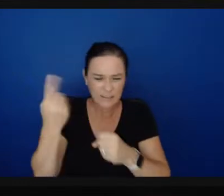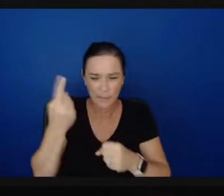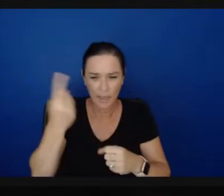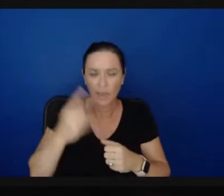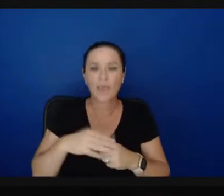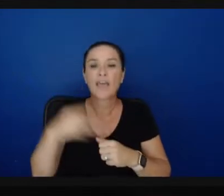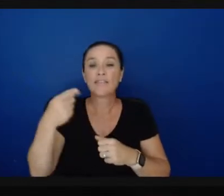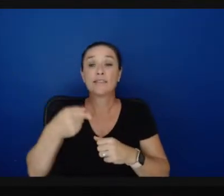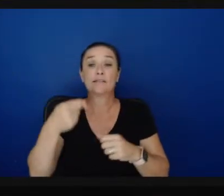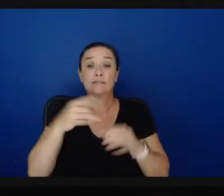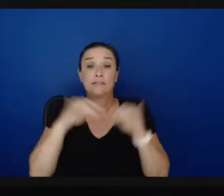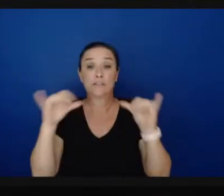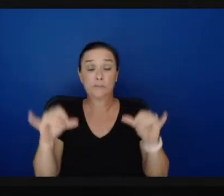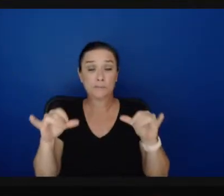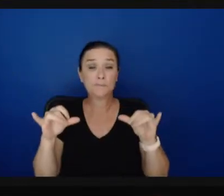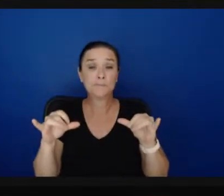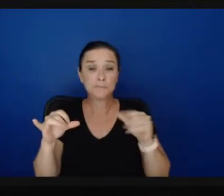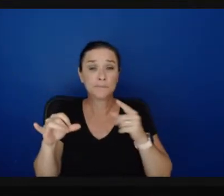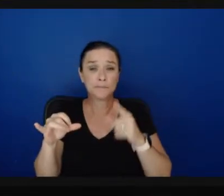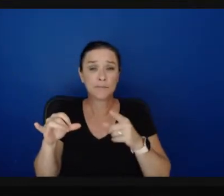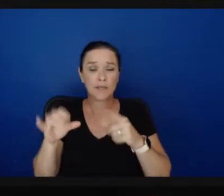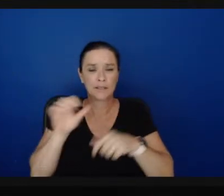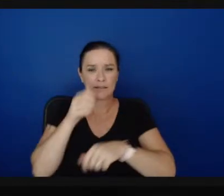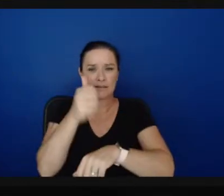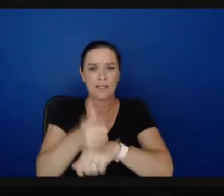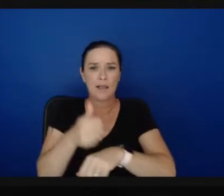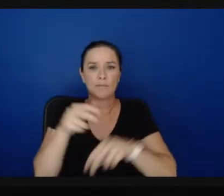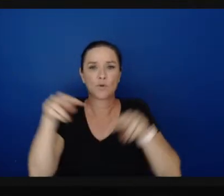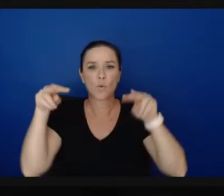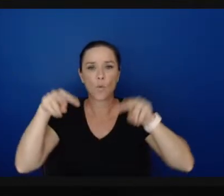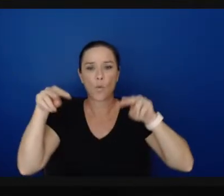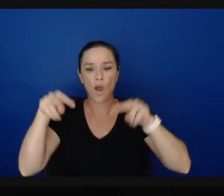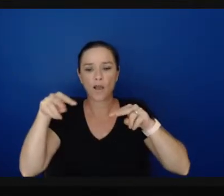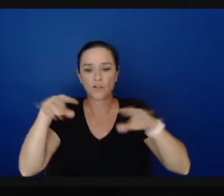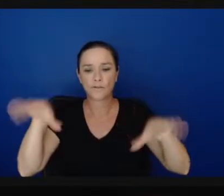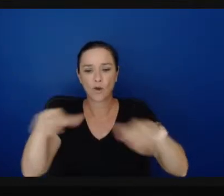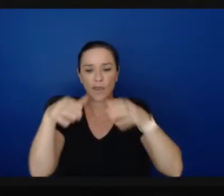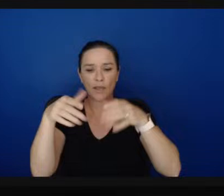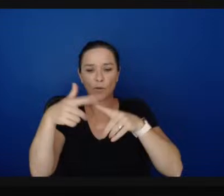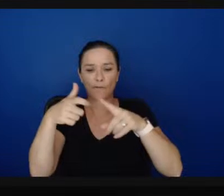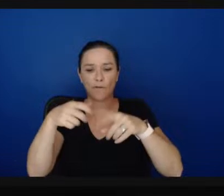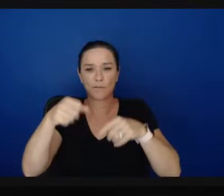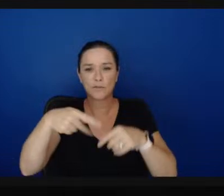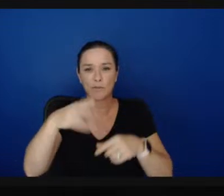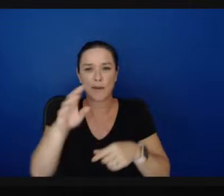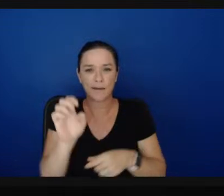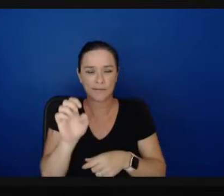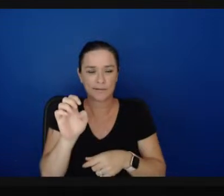designed to watch volcanoes from space. So it's designed for volcanoes that are